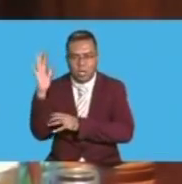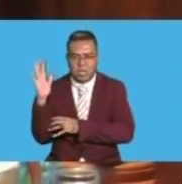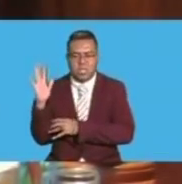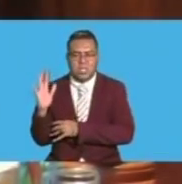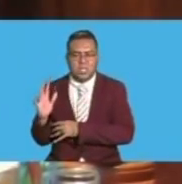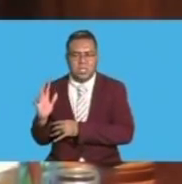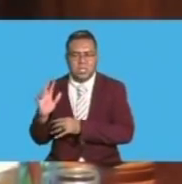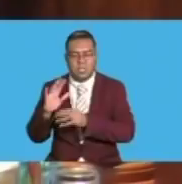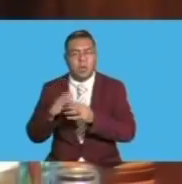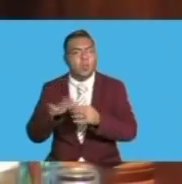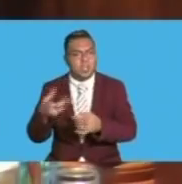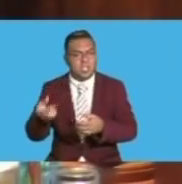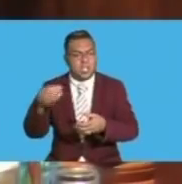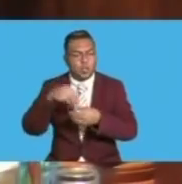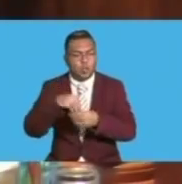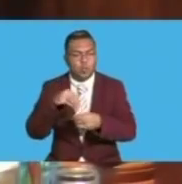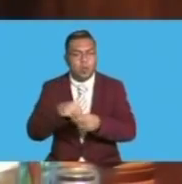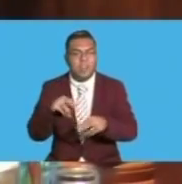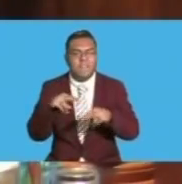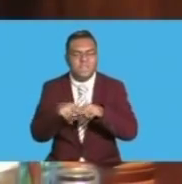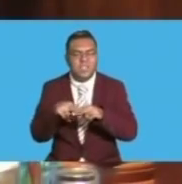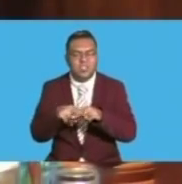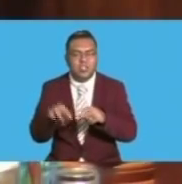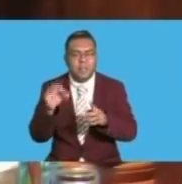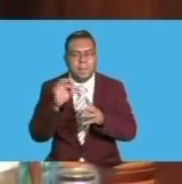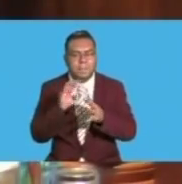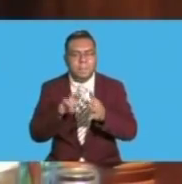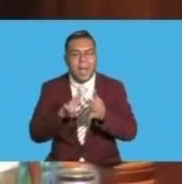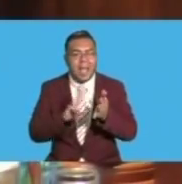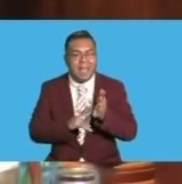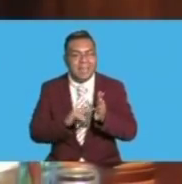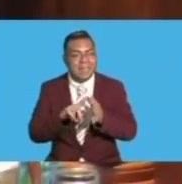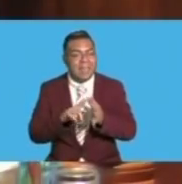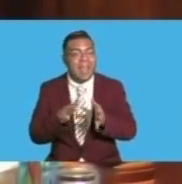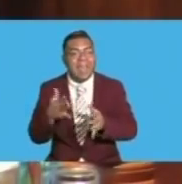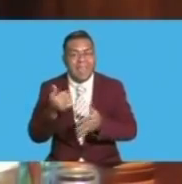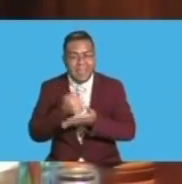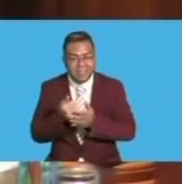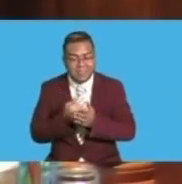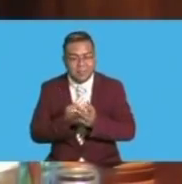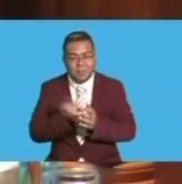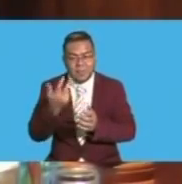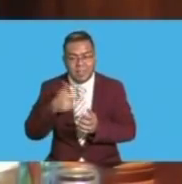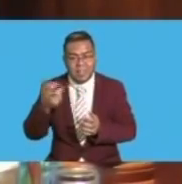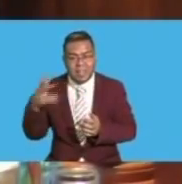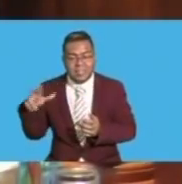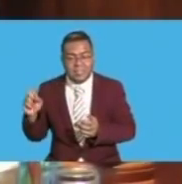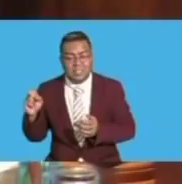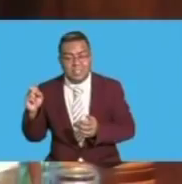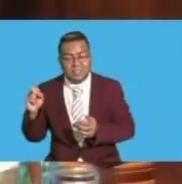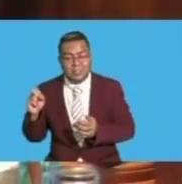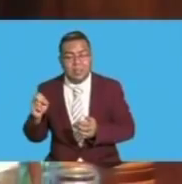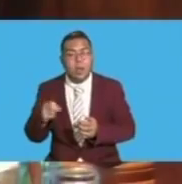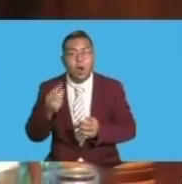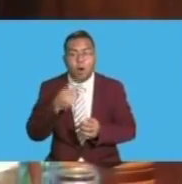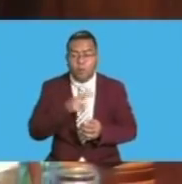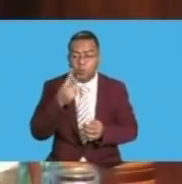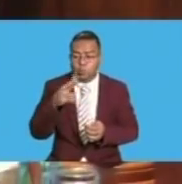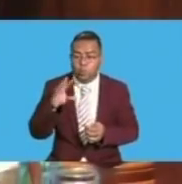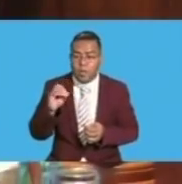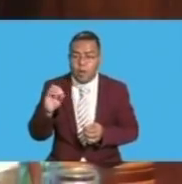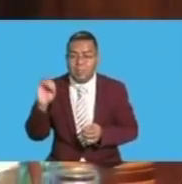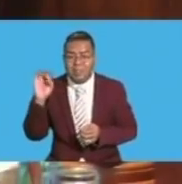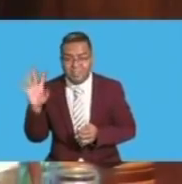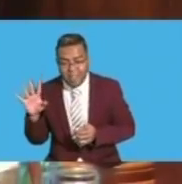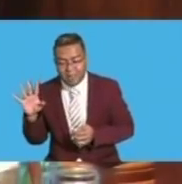include the Fiji Pine Act of 1980, Mahogany Industry Development Act of